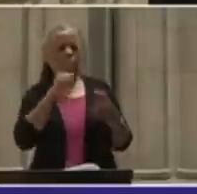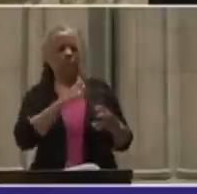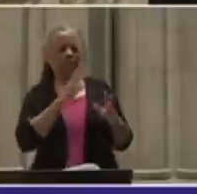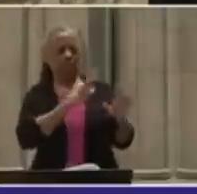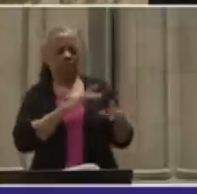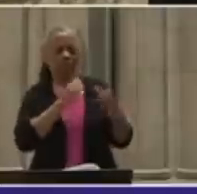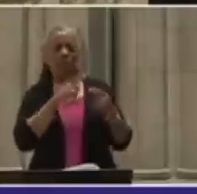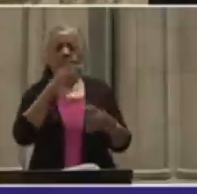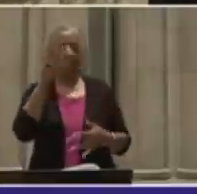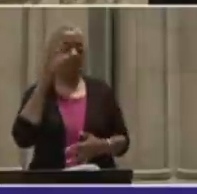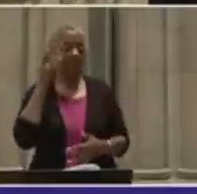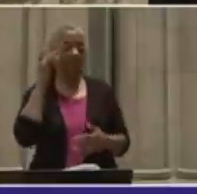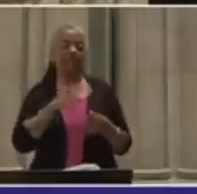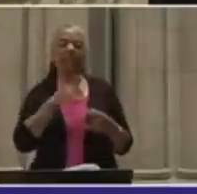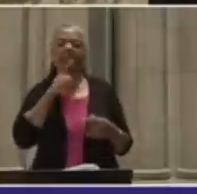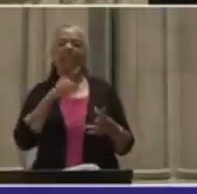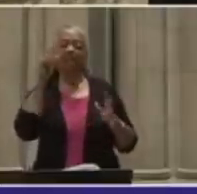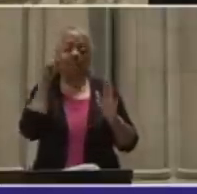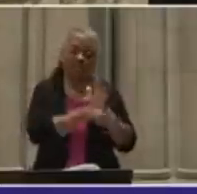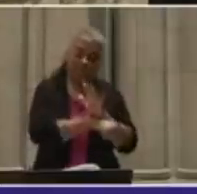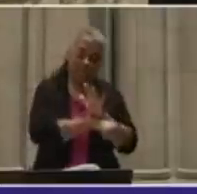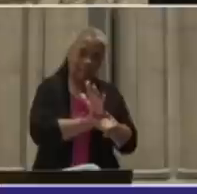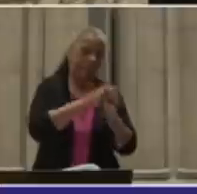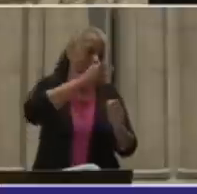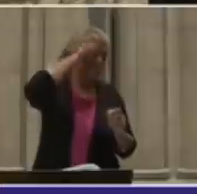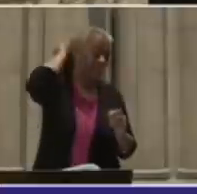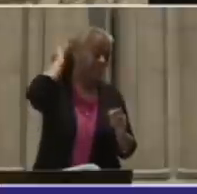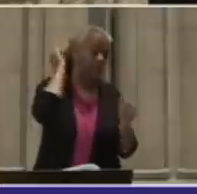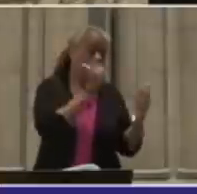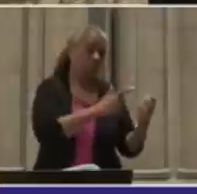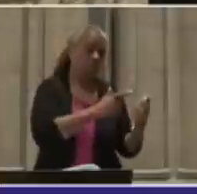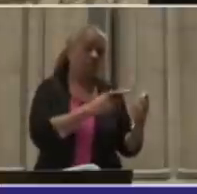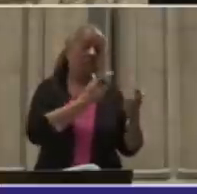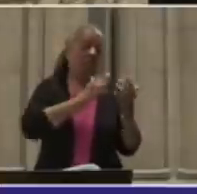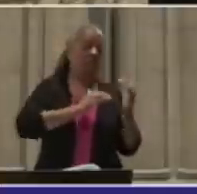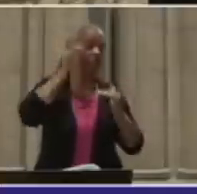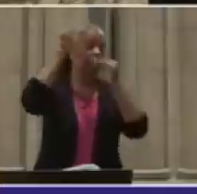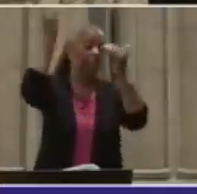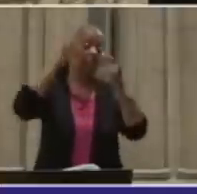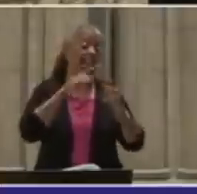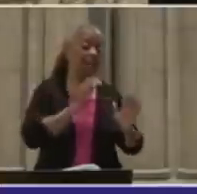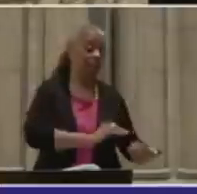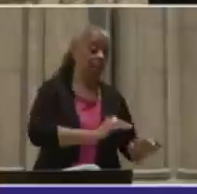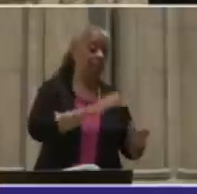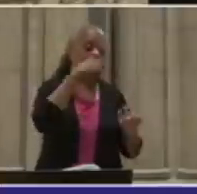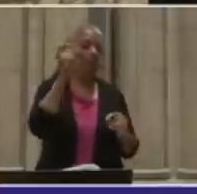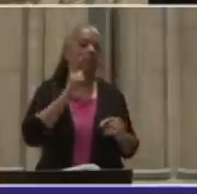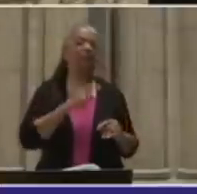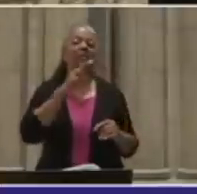Indians." He said, "Kill and scalp all of them, big and little, because nits make